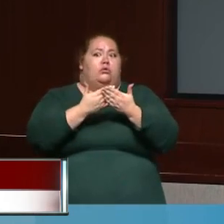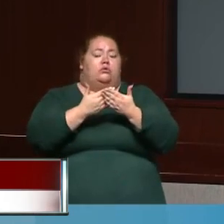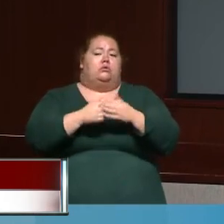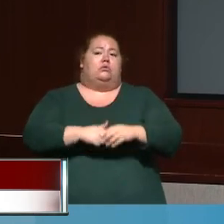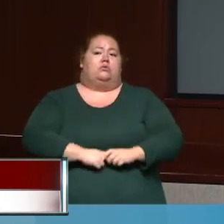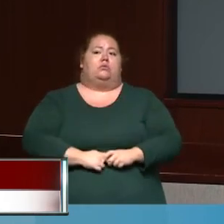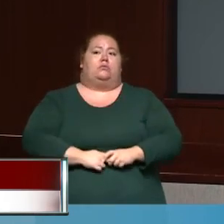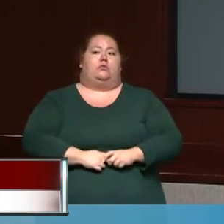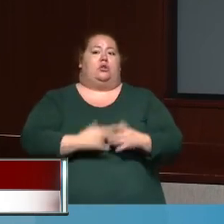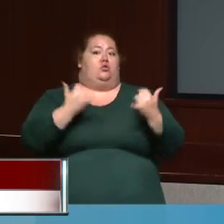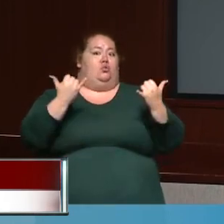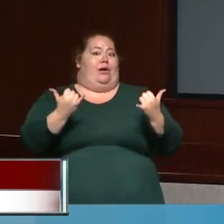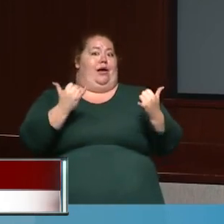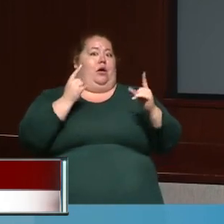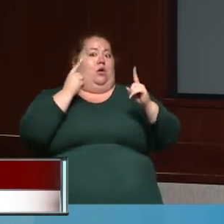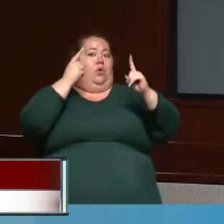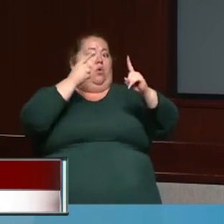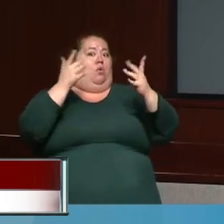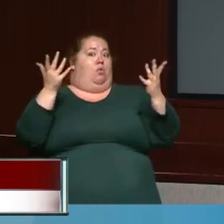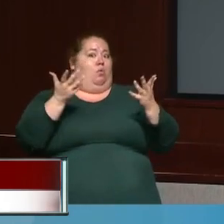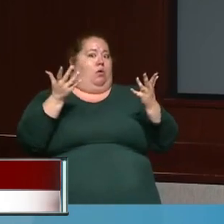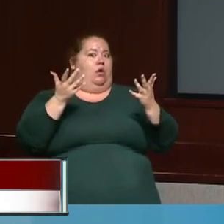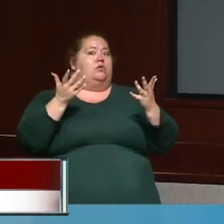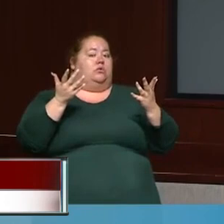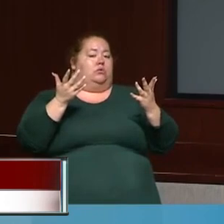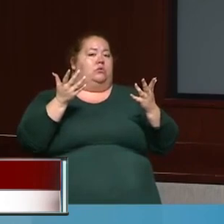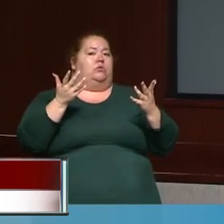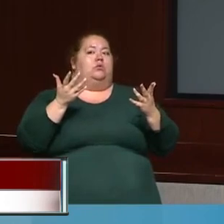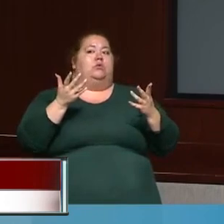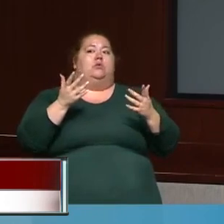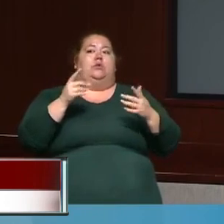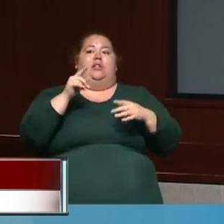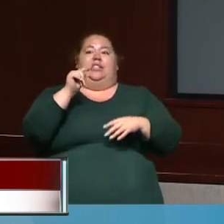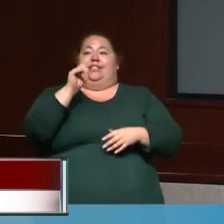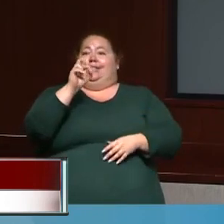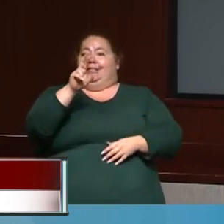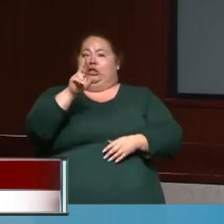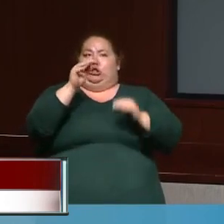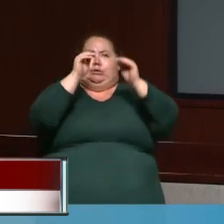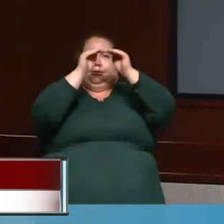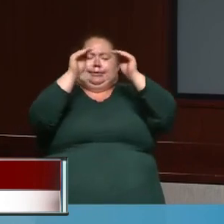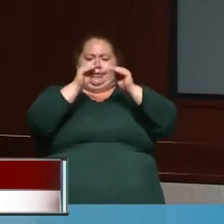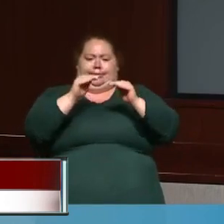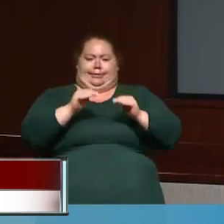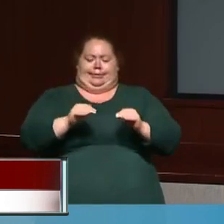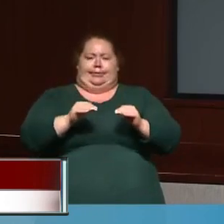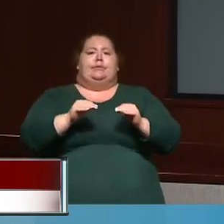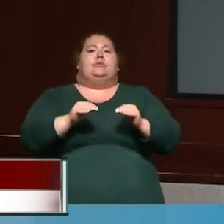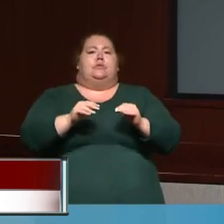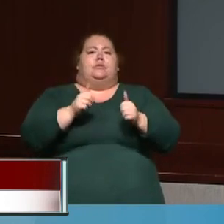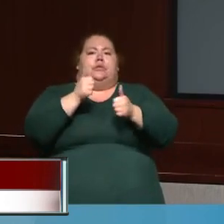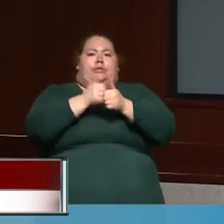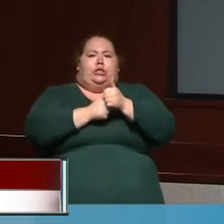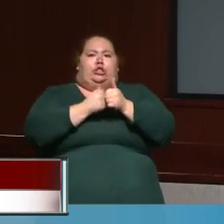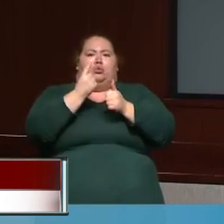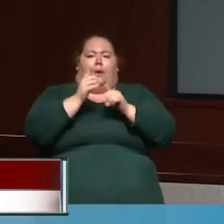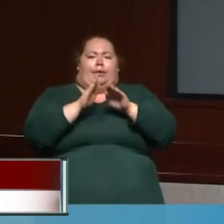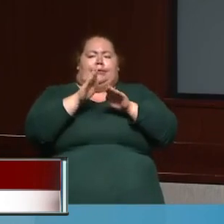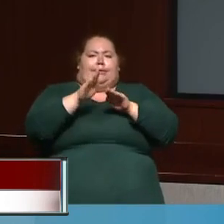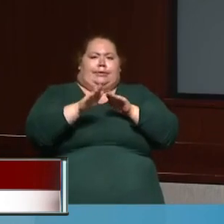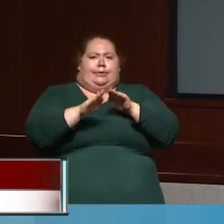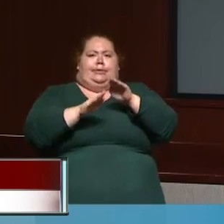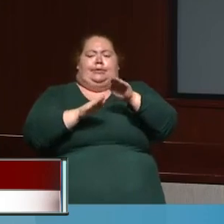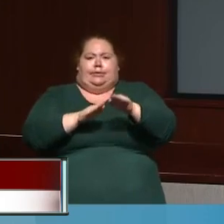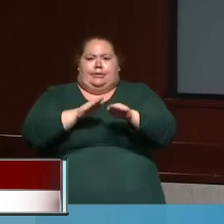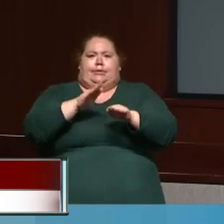today, as I've said before, we're taking these tiers one step at a time. Our goal today is to move into this next